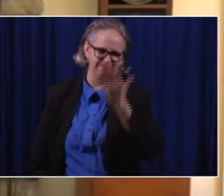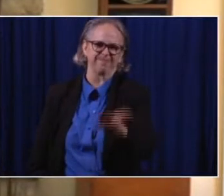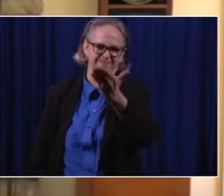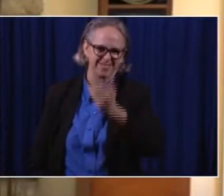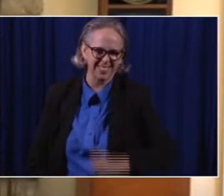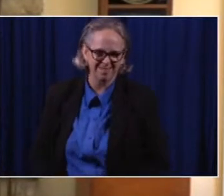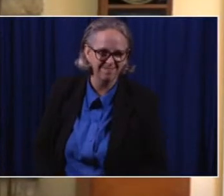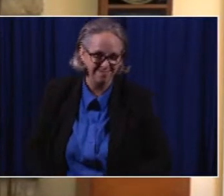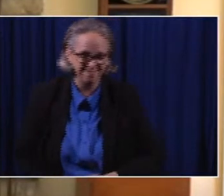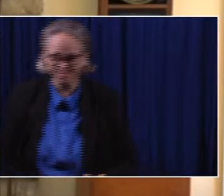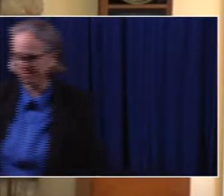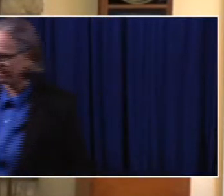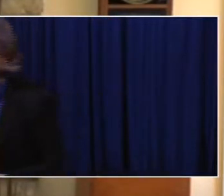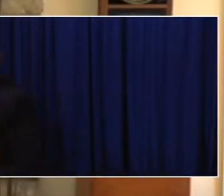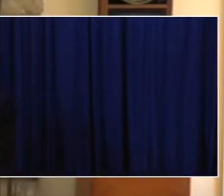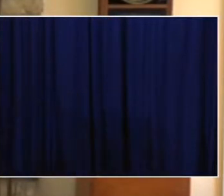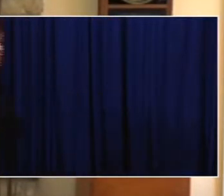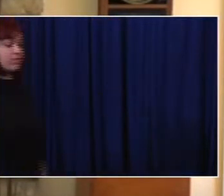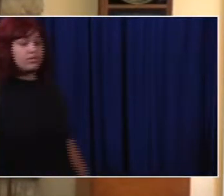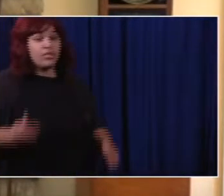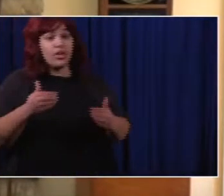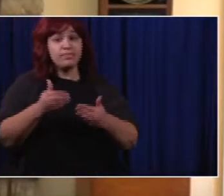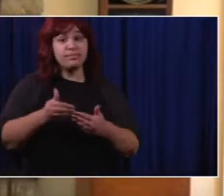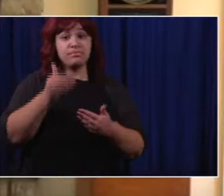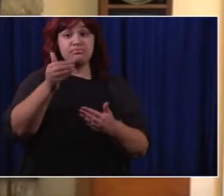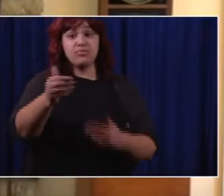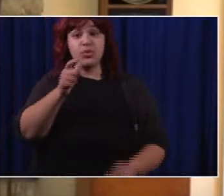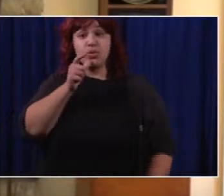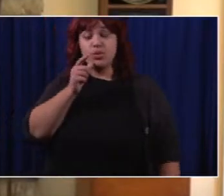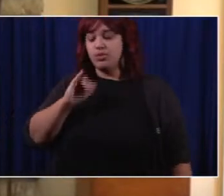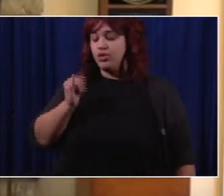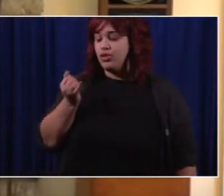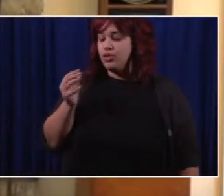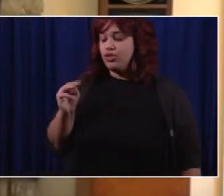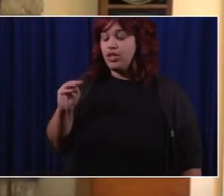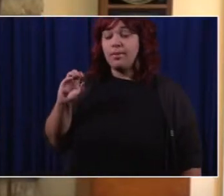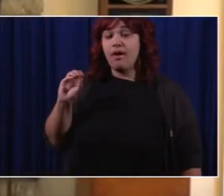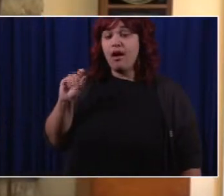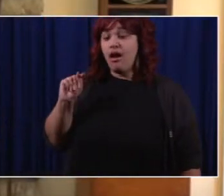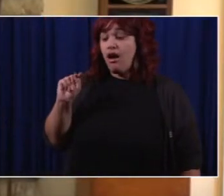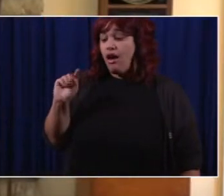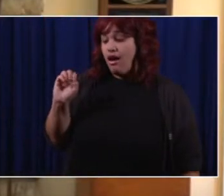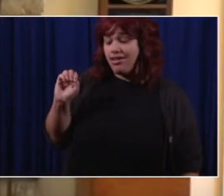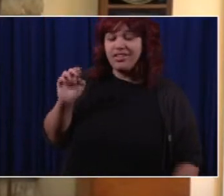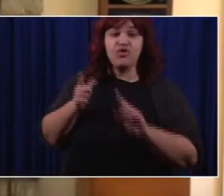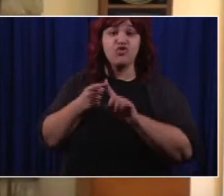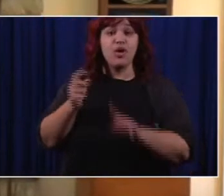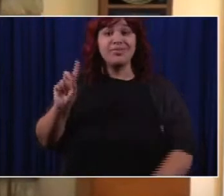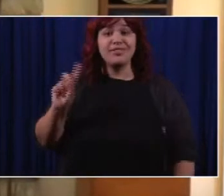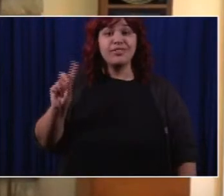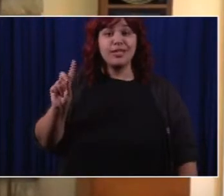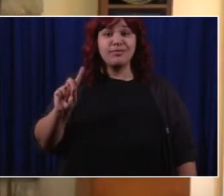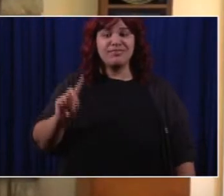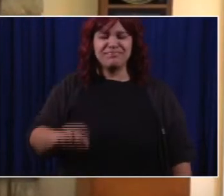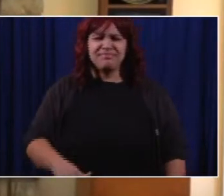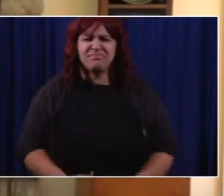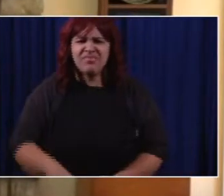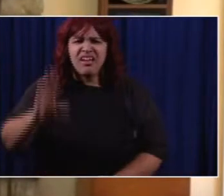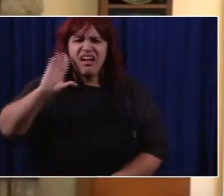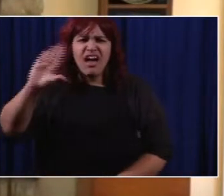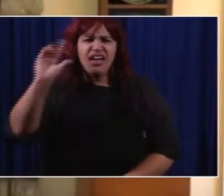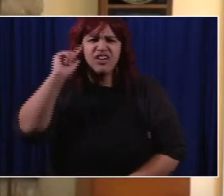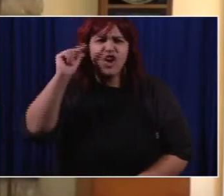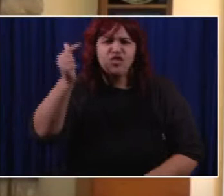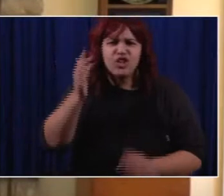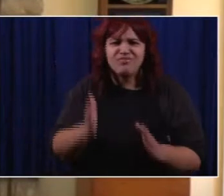Next question is from Jim Oddie at WHIO in Dayton. Hey, Jim. Hey, Governor, let's talk about the